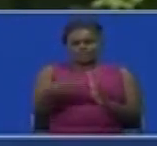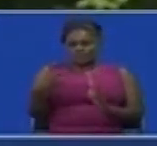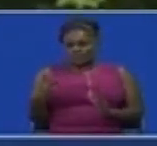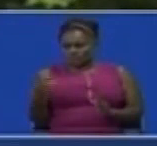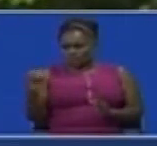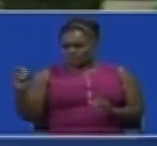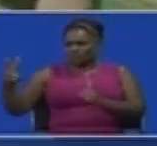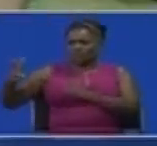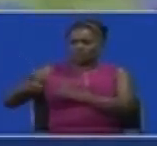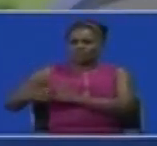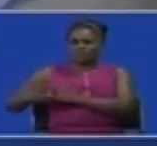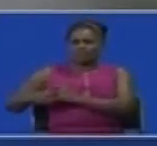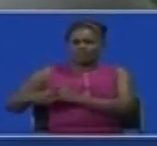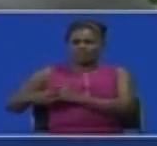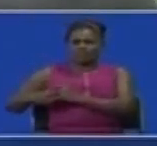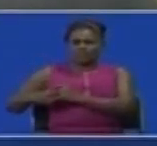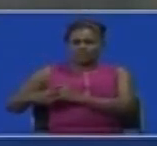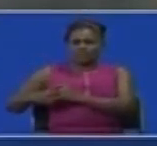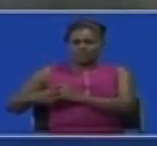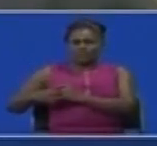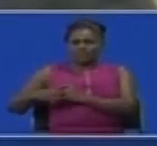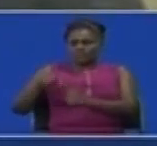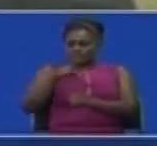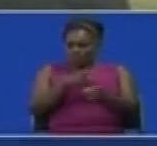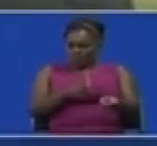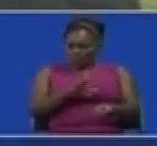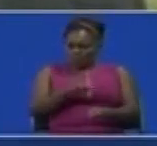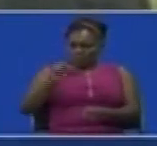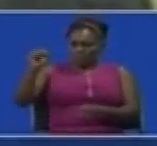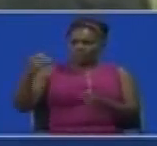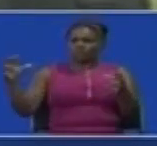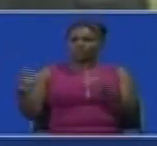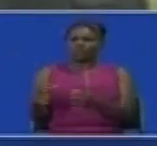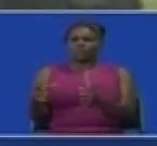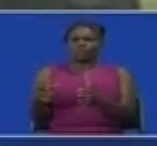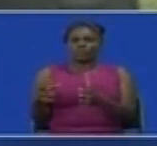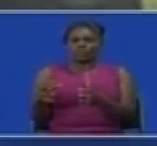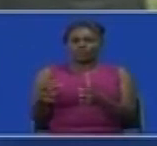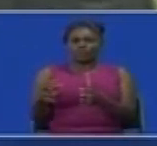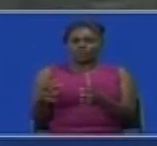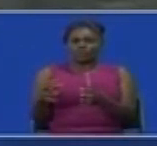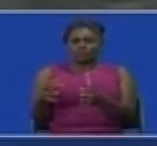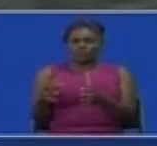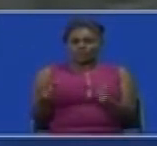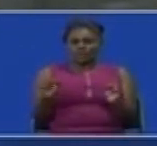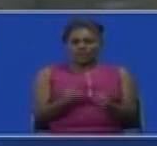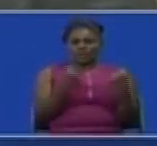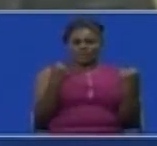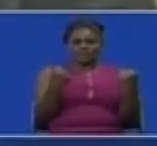2007, the church was accused of taking a political stand. Yes. And that in a way was said to have precipitated what happened